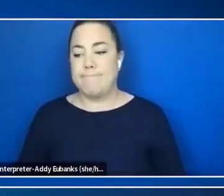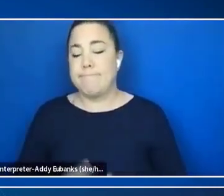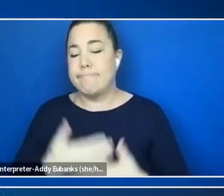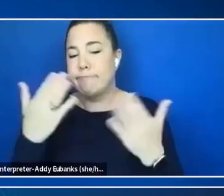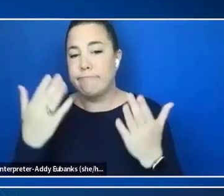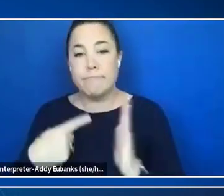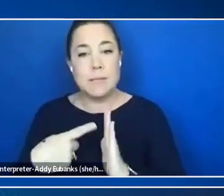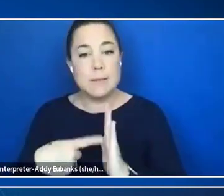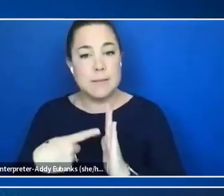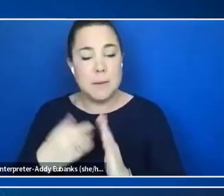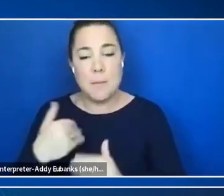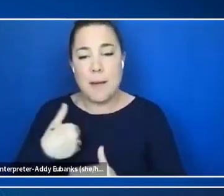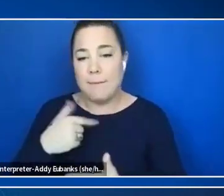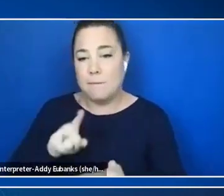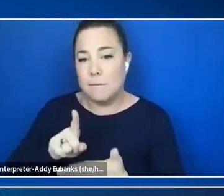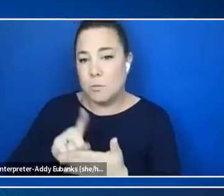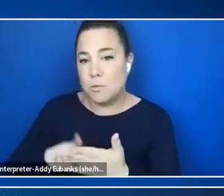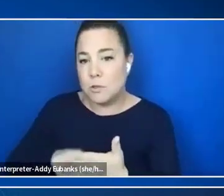research